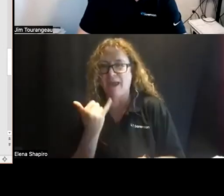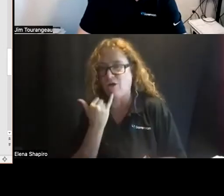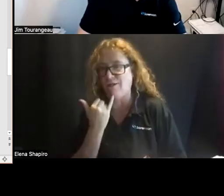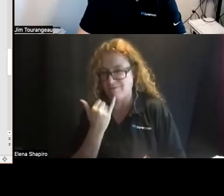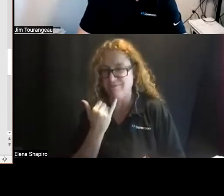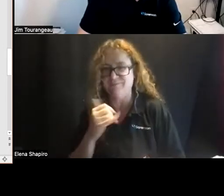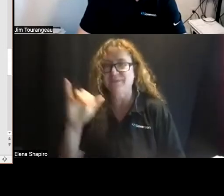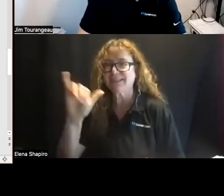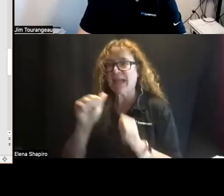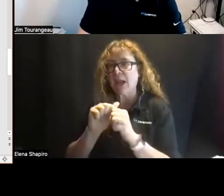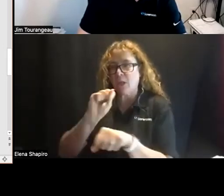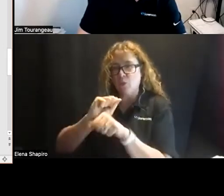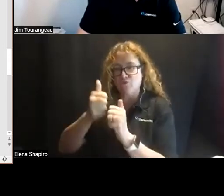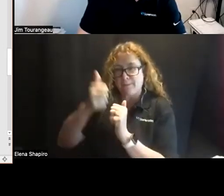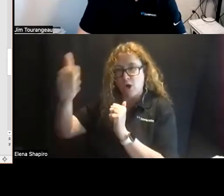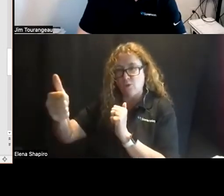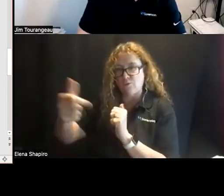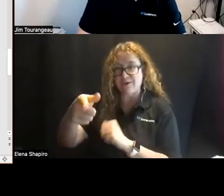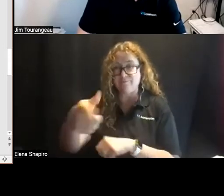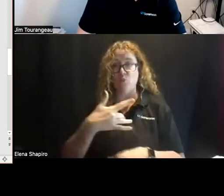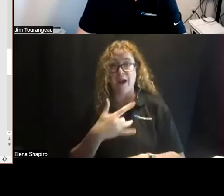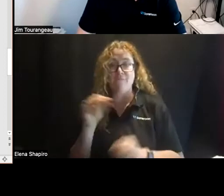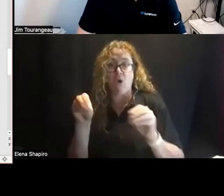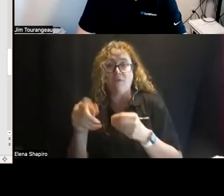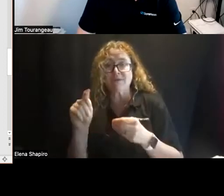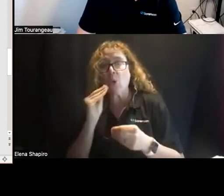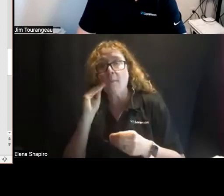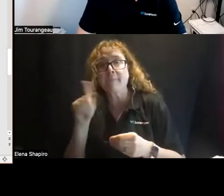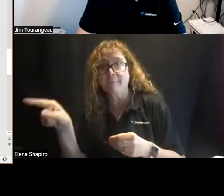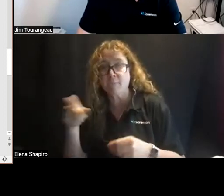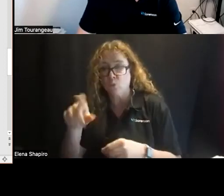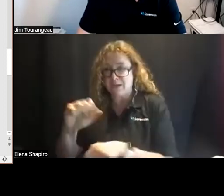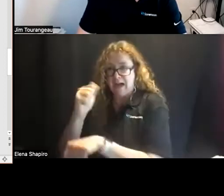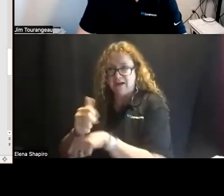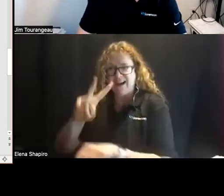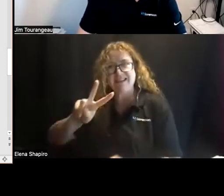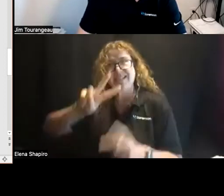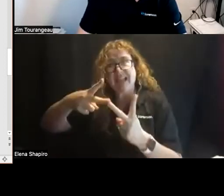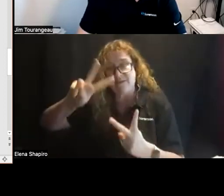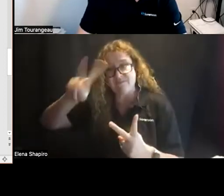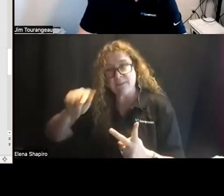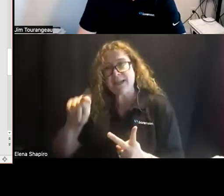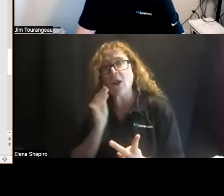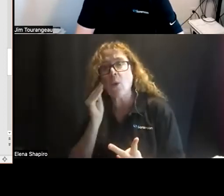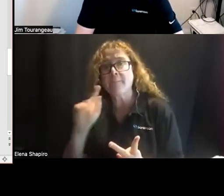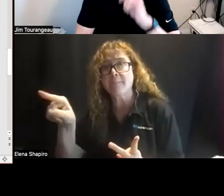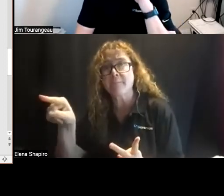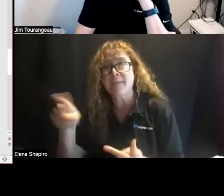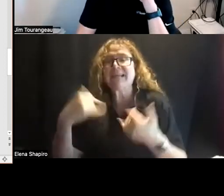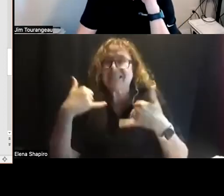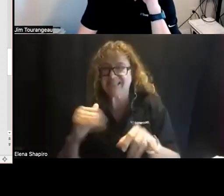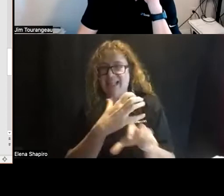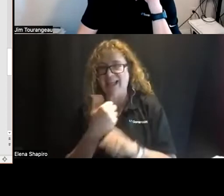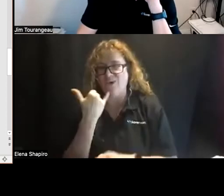to that first person, you can transfer it to other people who could field those calls. For the work remotely, if you have a home office, then you could set up